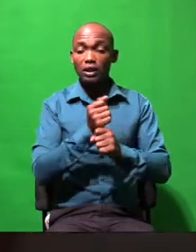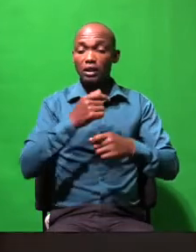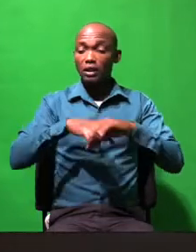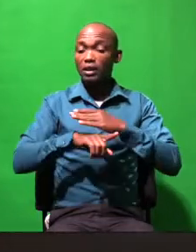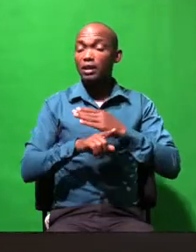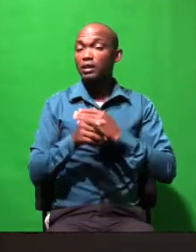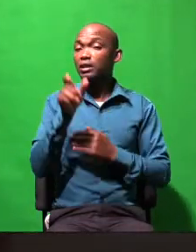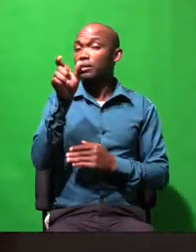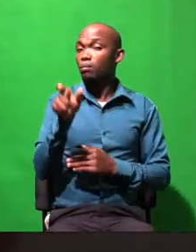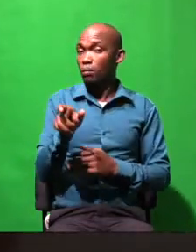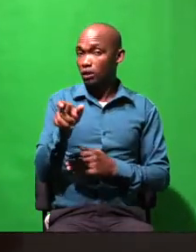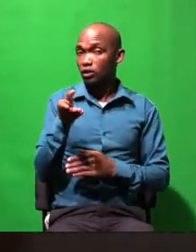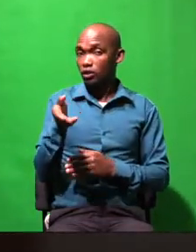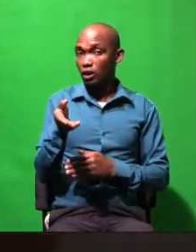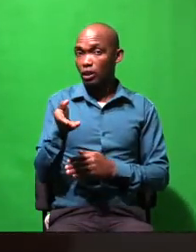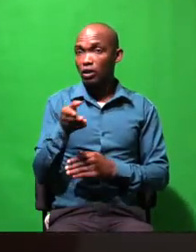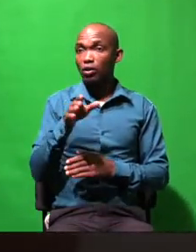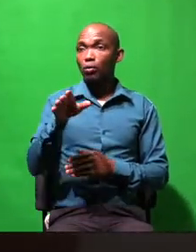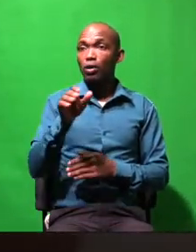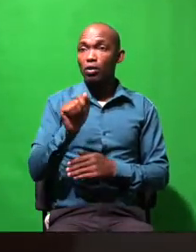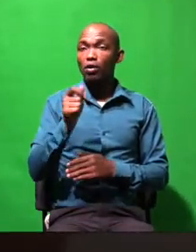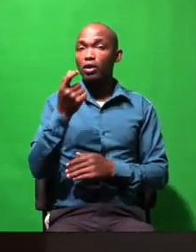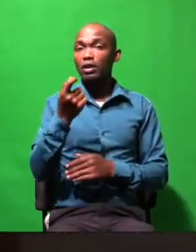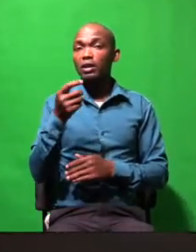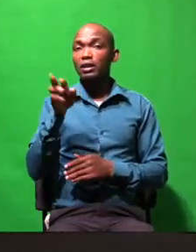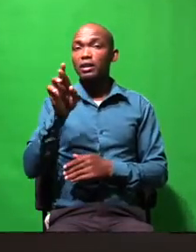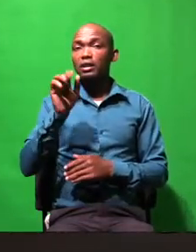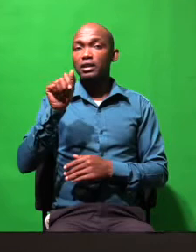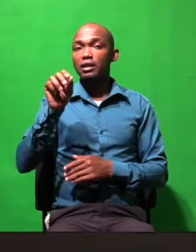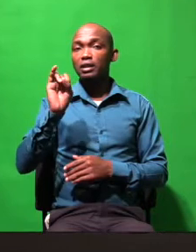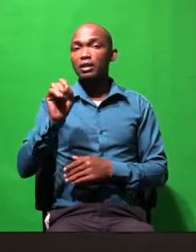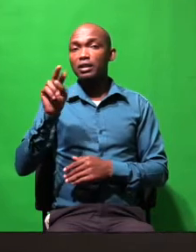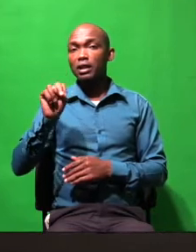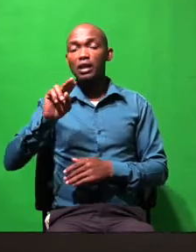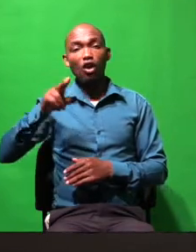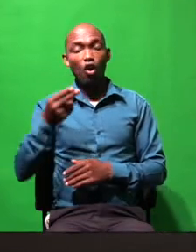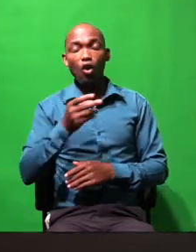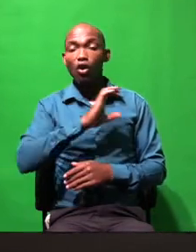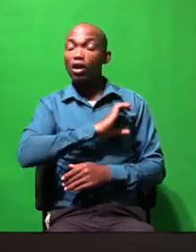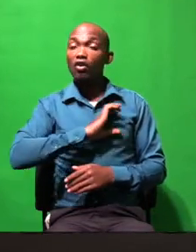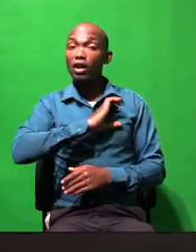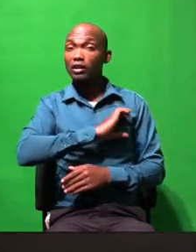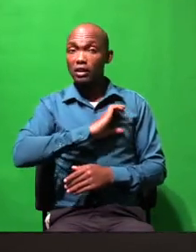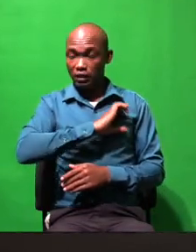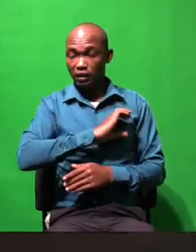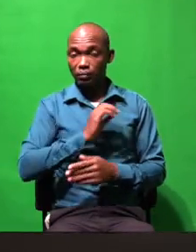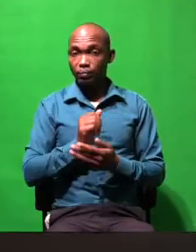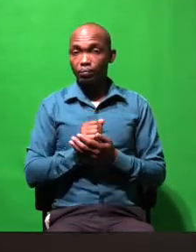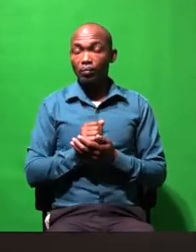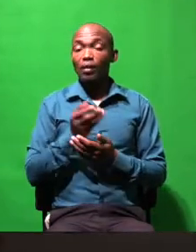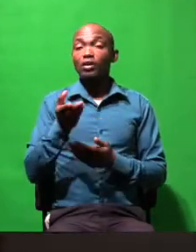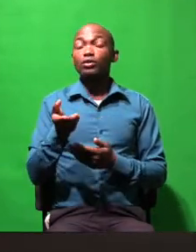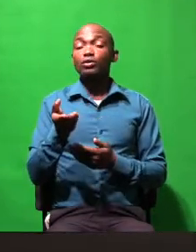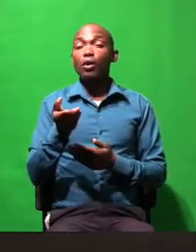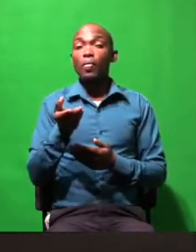may call traits, or sometimes we may call characters. Are we together, students?